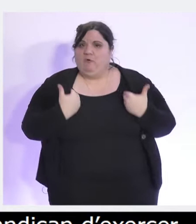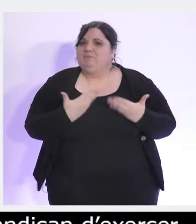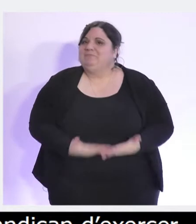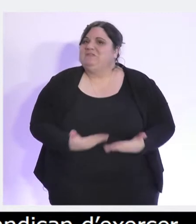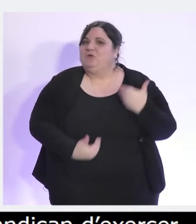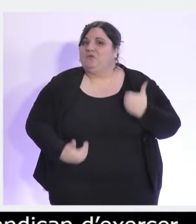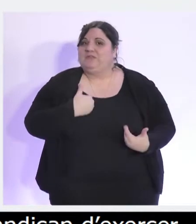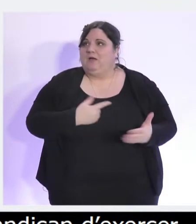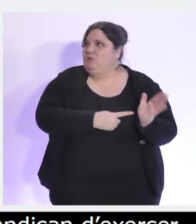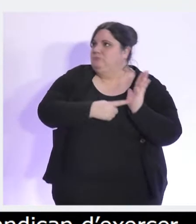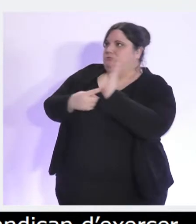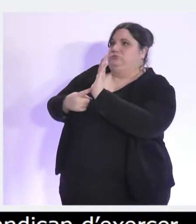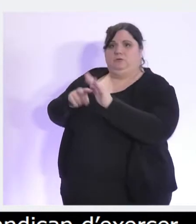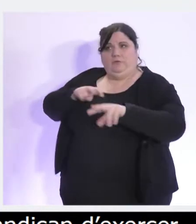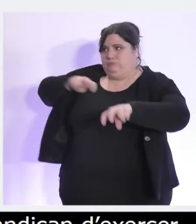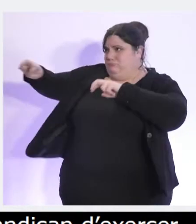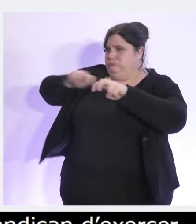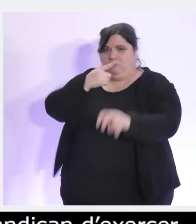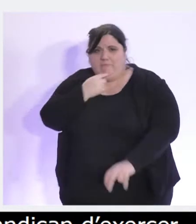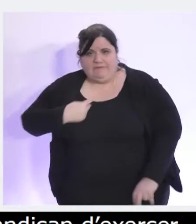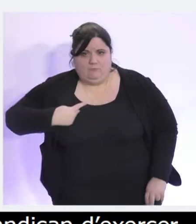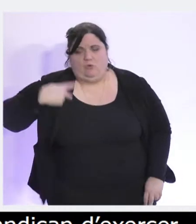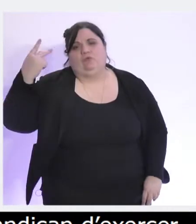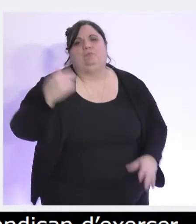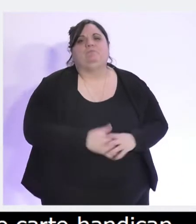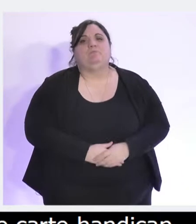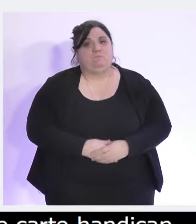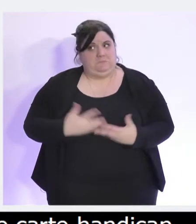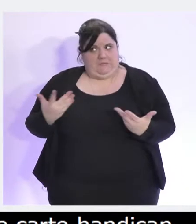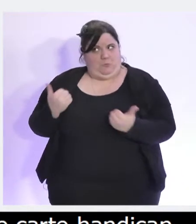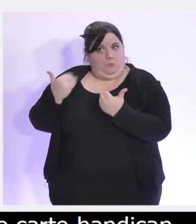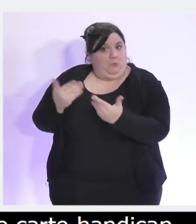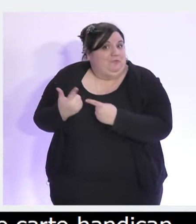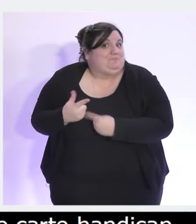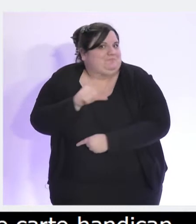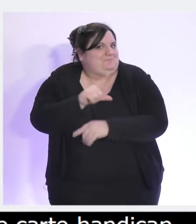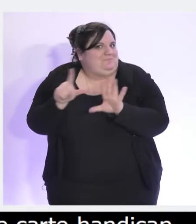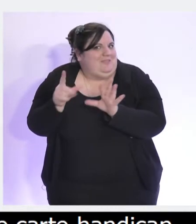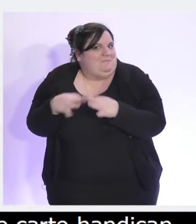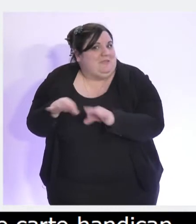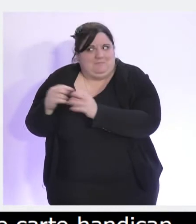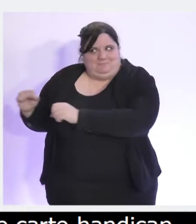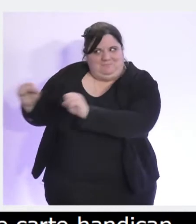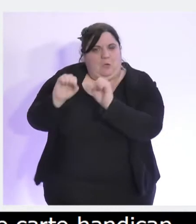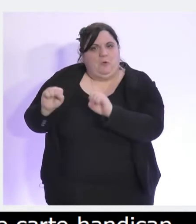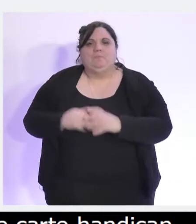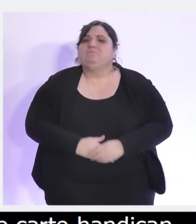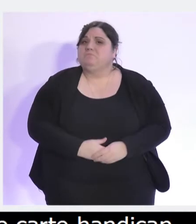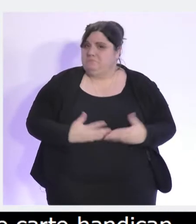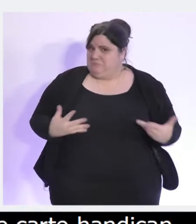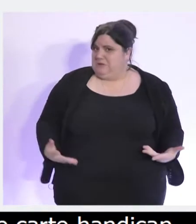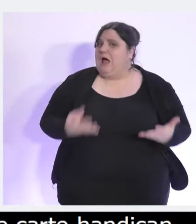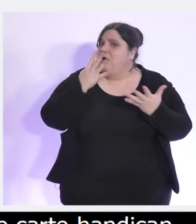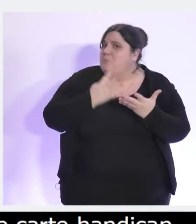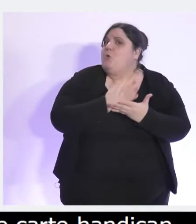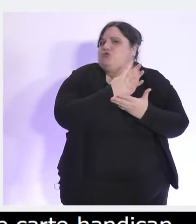mentioned, implemented in 8 member states. An inclusive labour market providing more and better jobs for